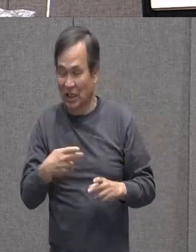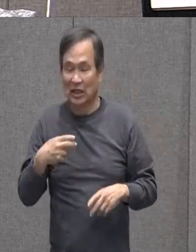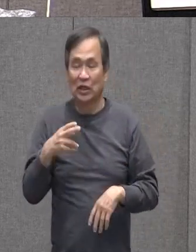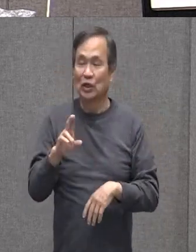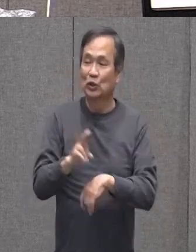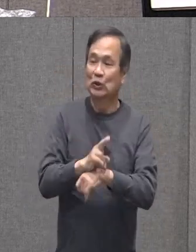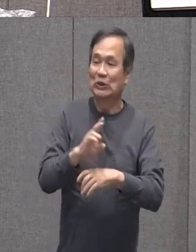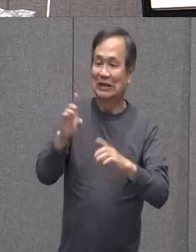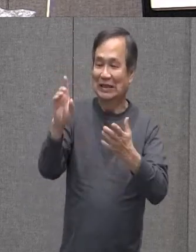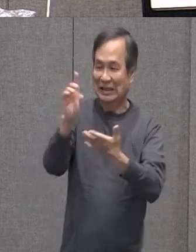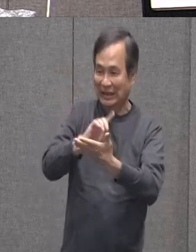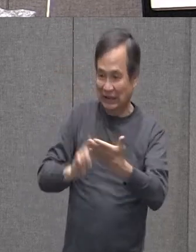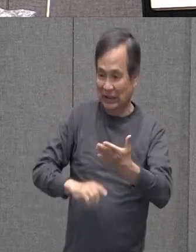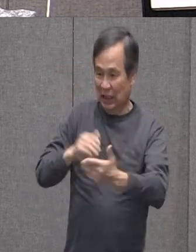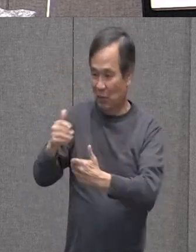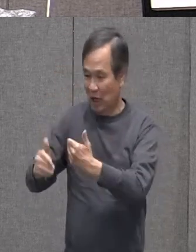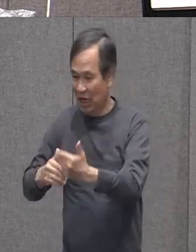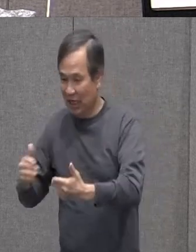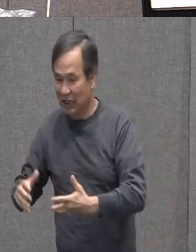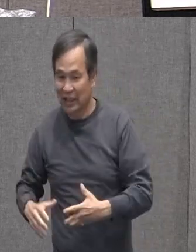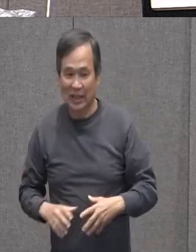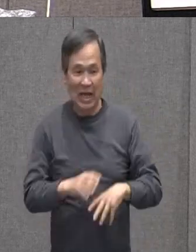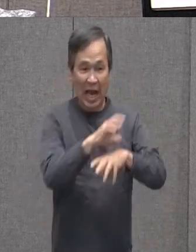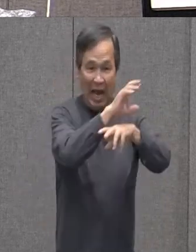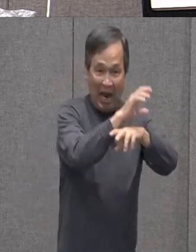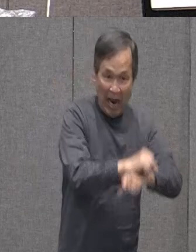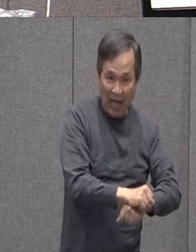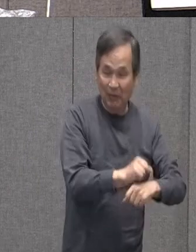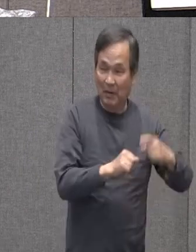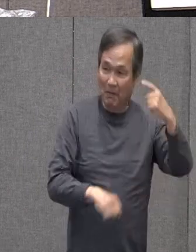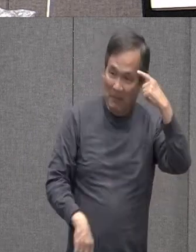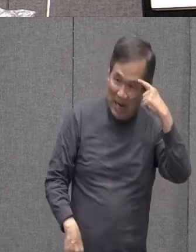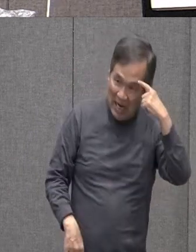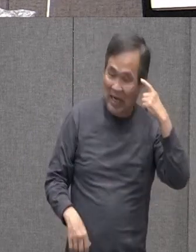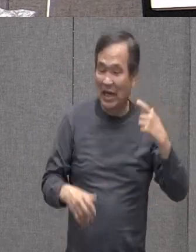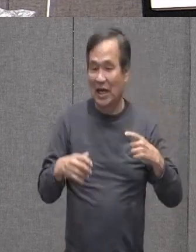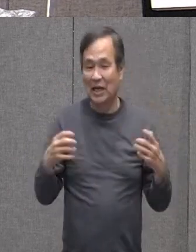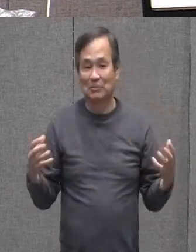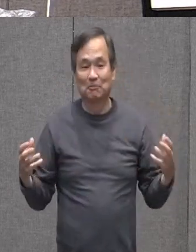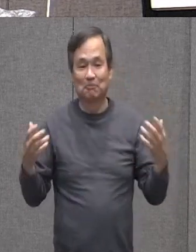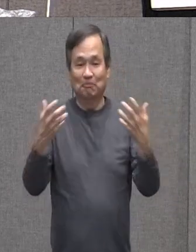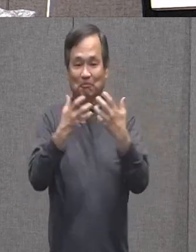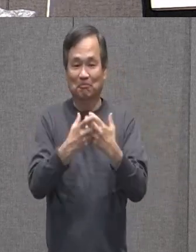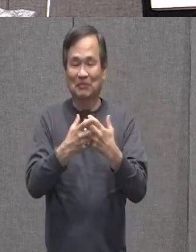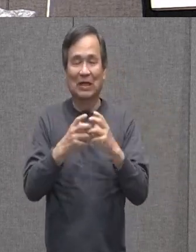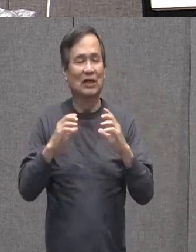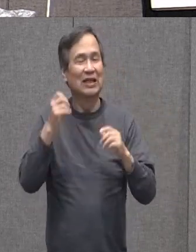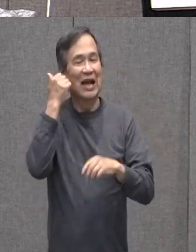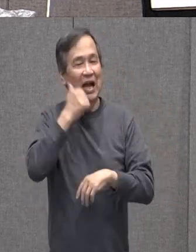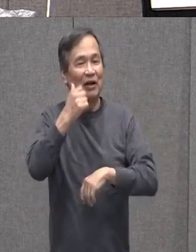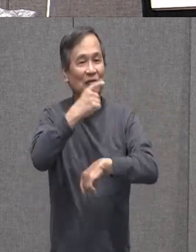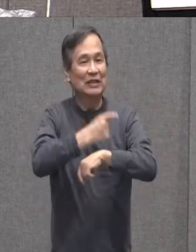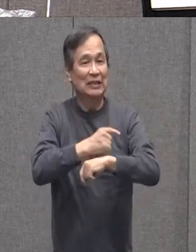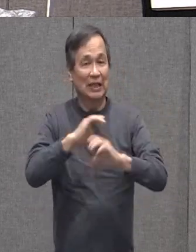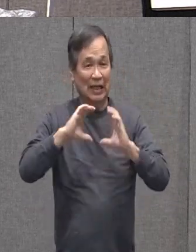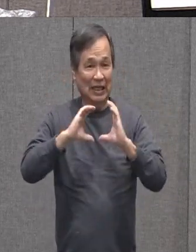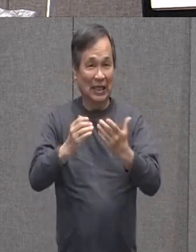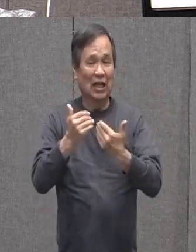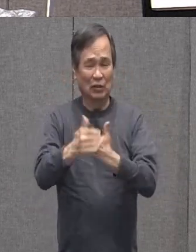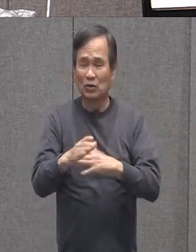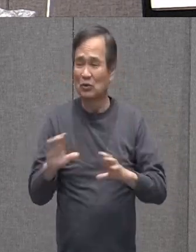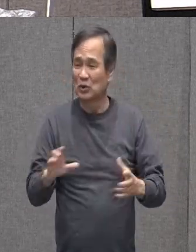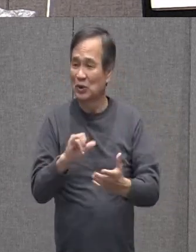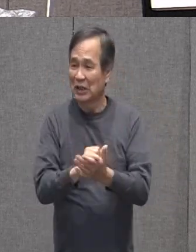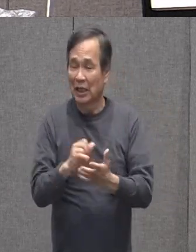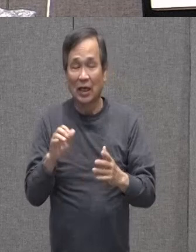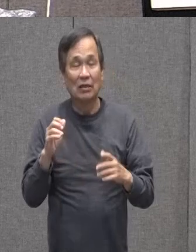design process, we also use our habits of mind, and we use that in our classroom every day. The neat thing is